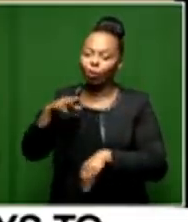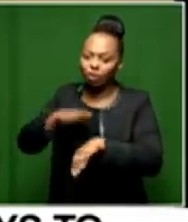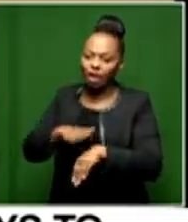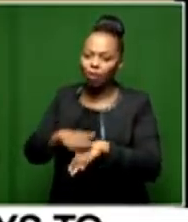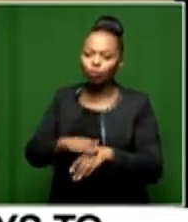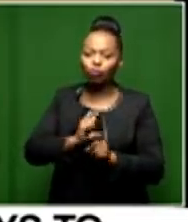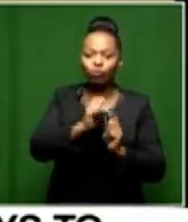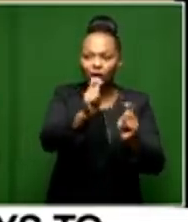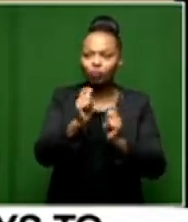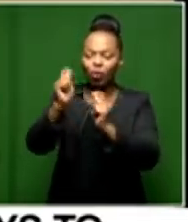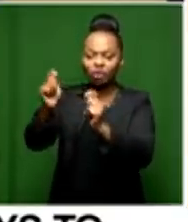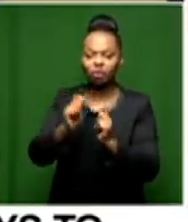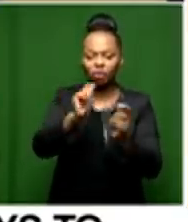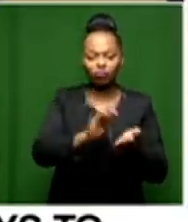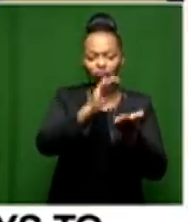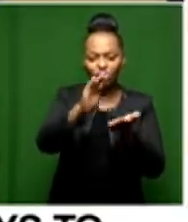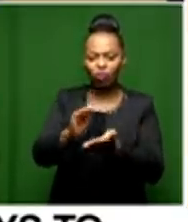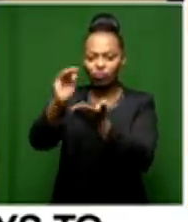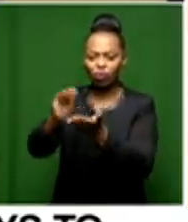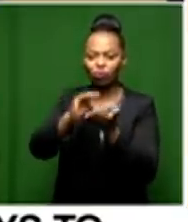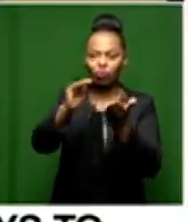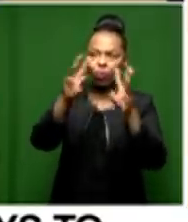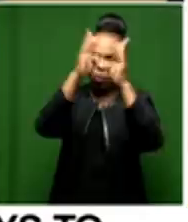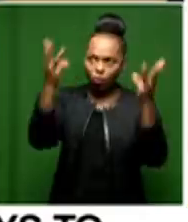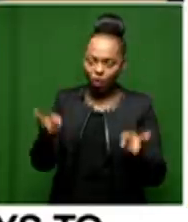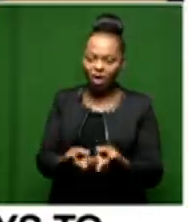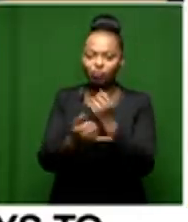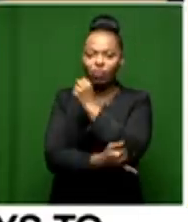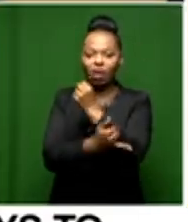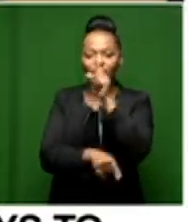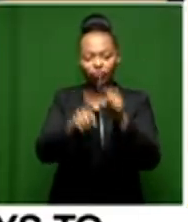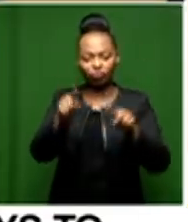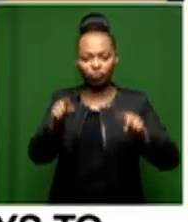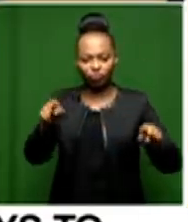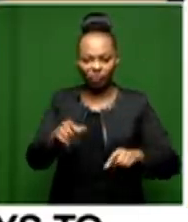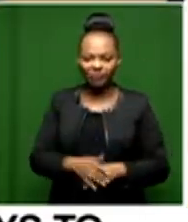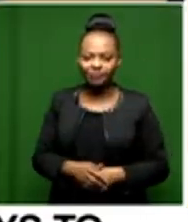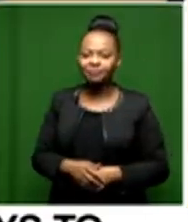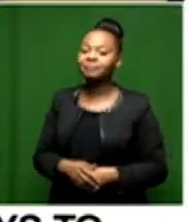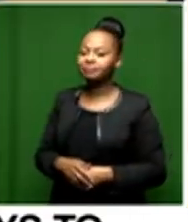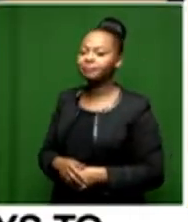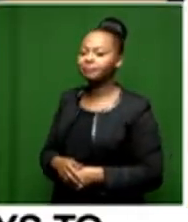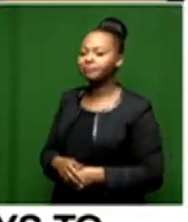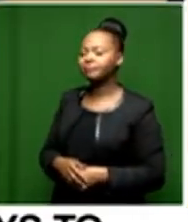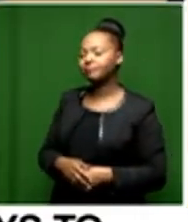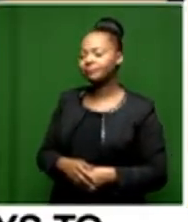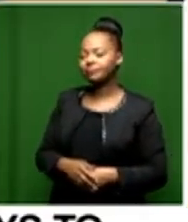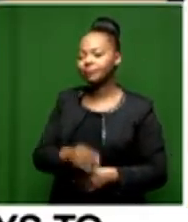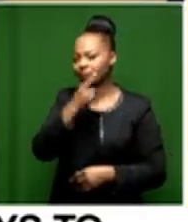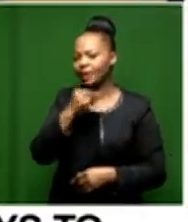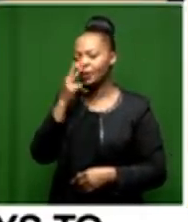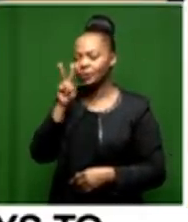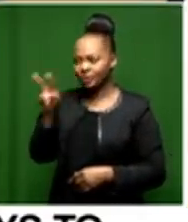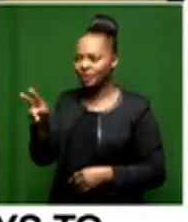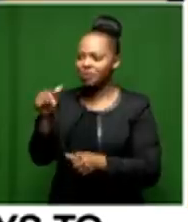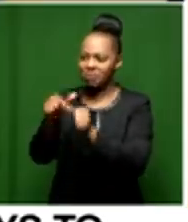transported around the world. Well, Doctor, it's been such a pleasure speaking to you, but more importantly, it's good to see that you're doing well. After we last spoke, we can see